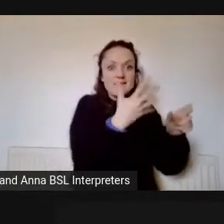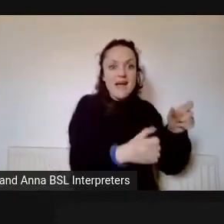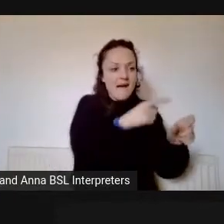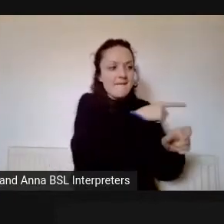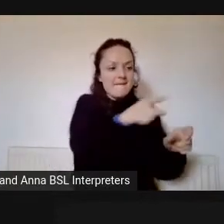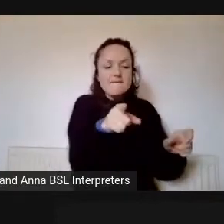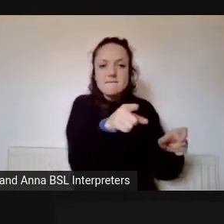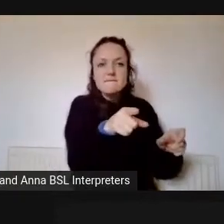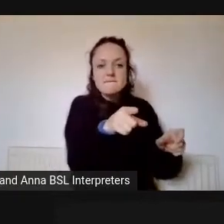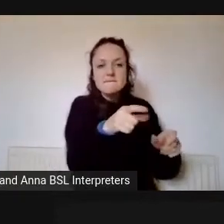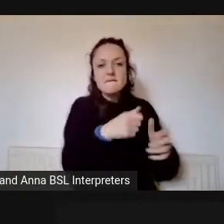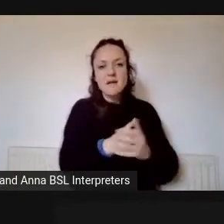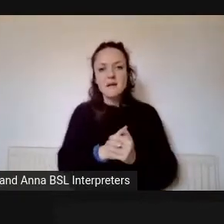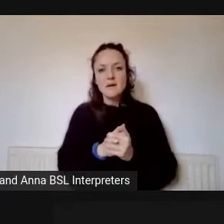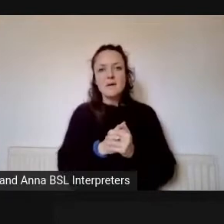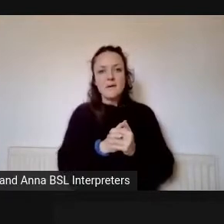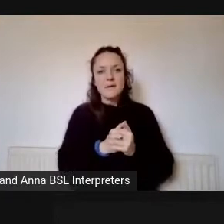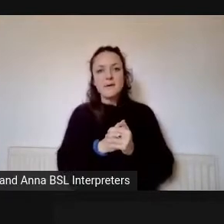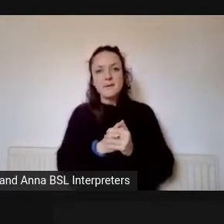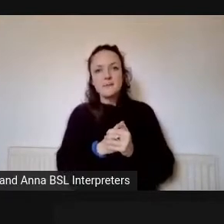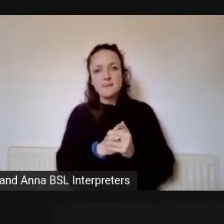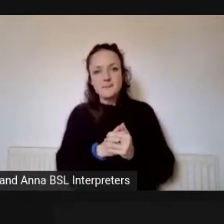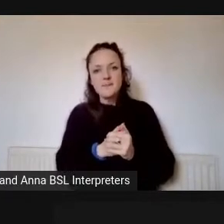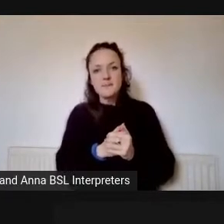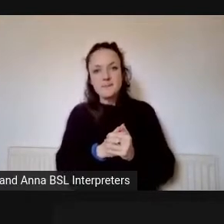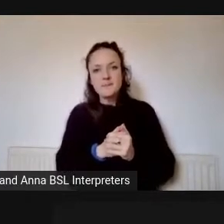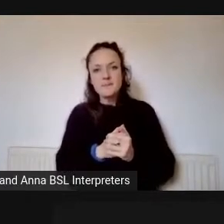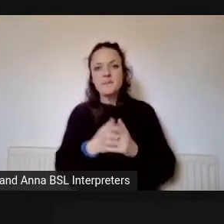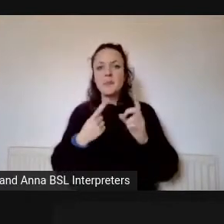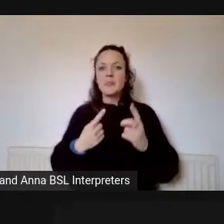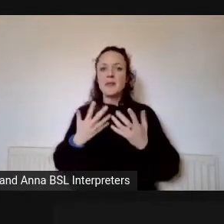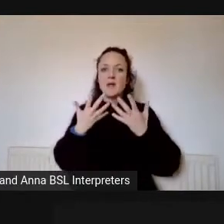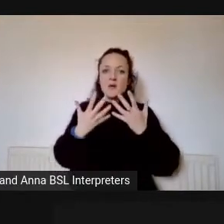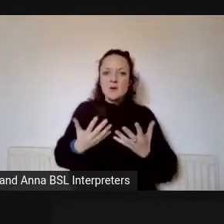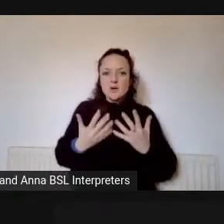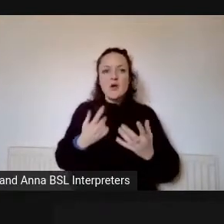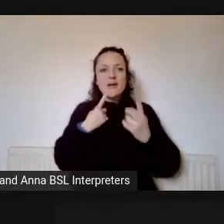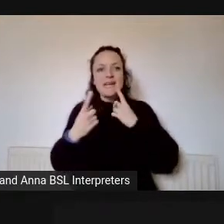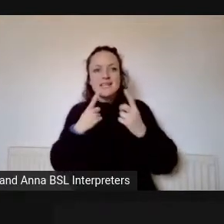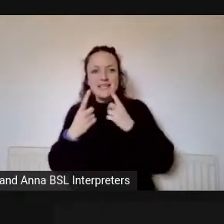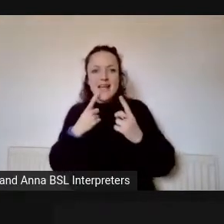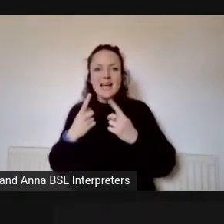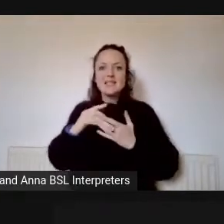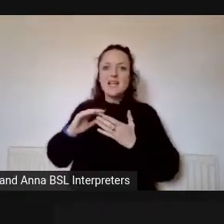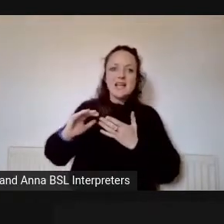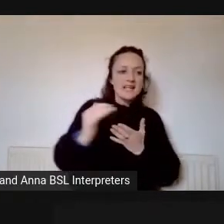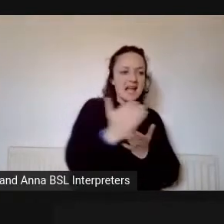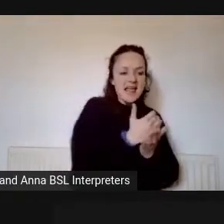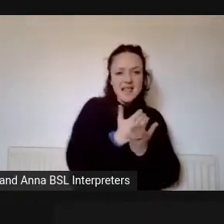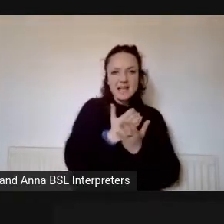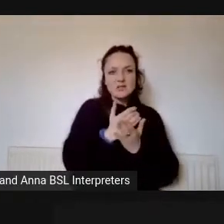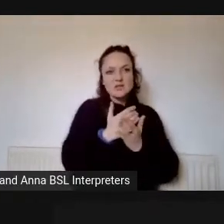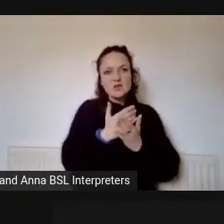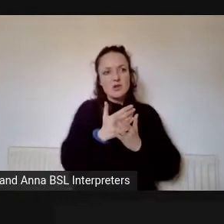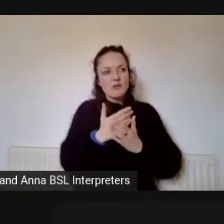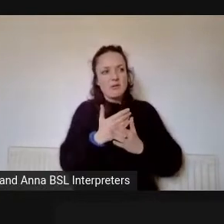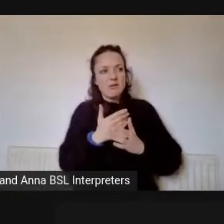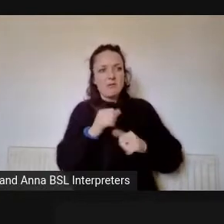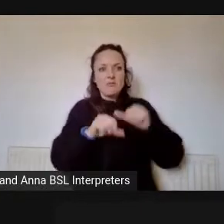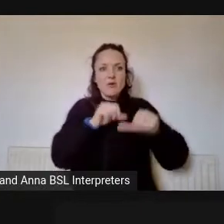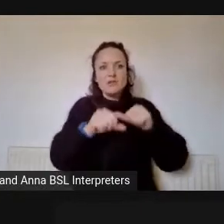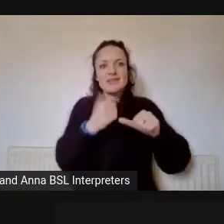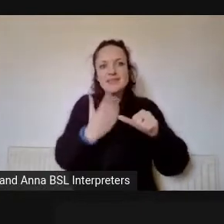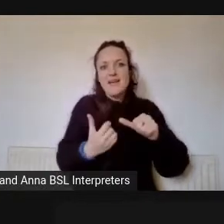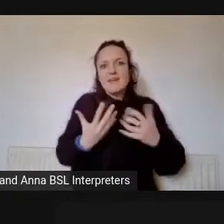So in a way, it's also sort of just perpetuating the current data collection practices they have now. I remember that at some point